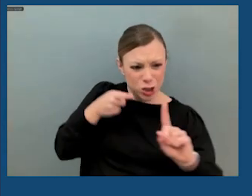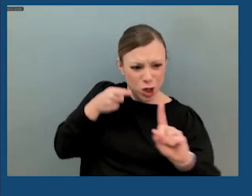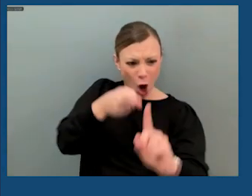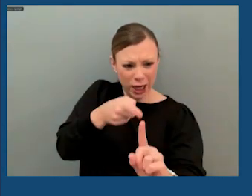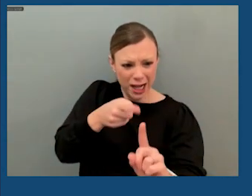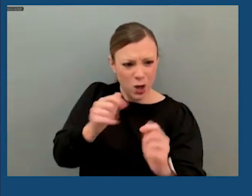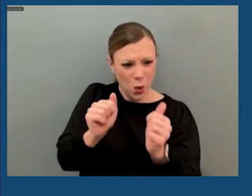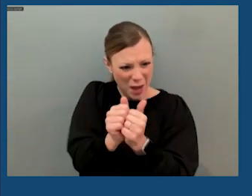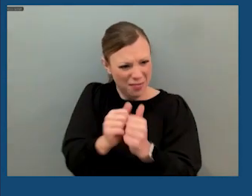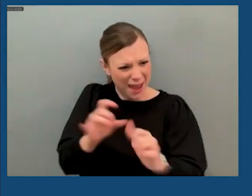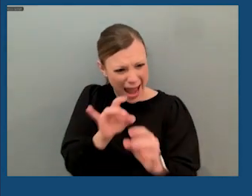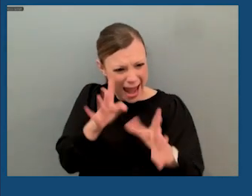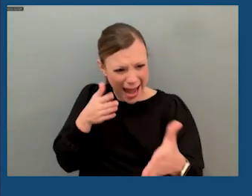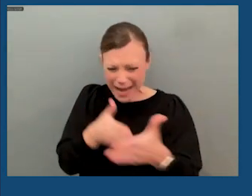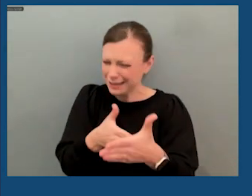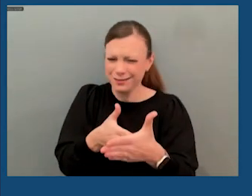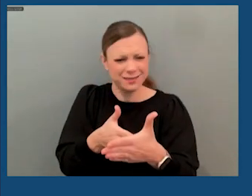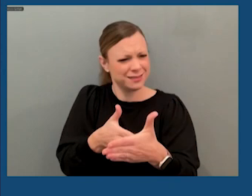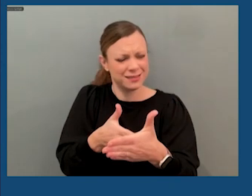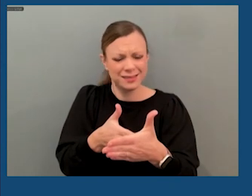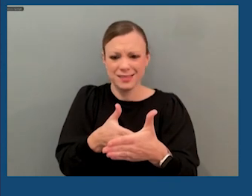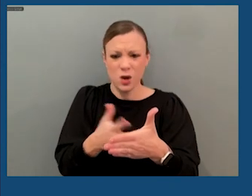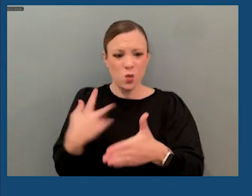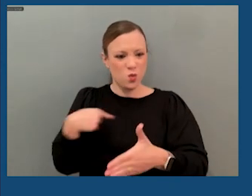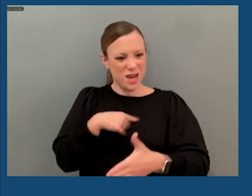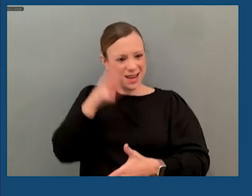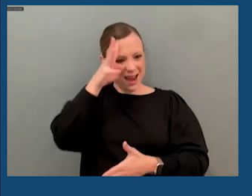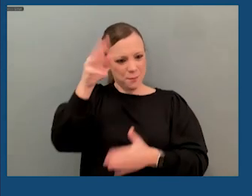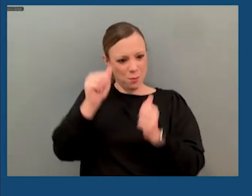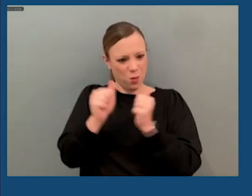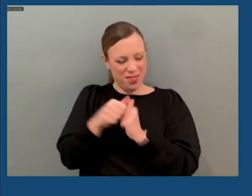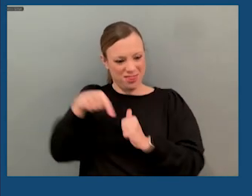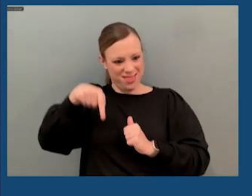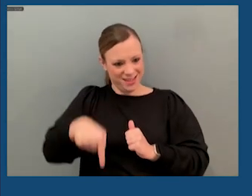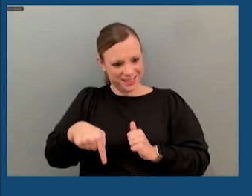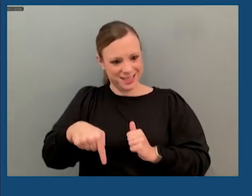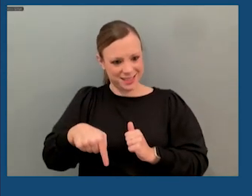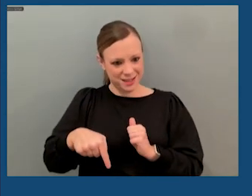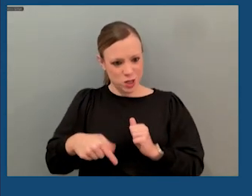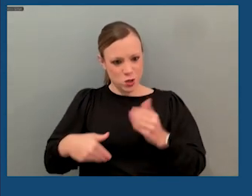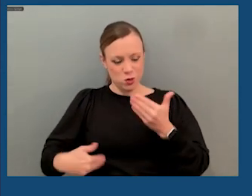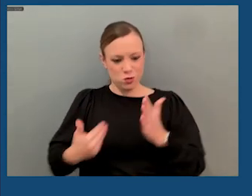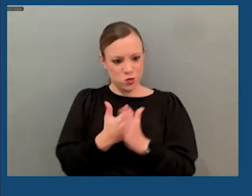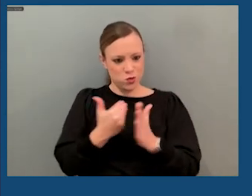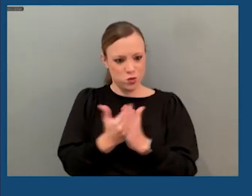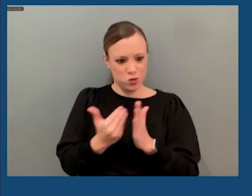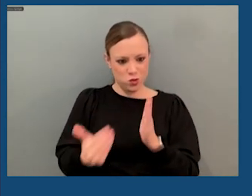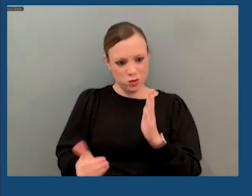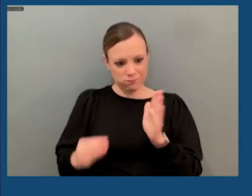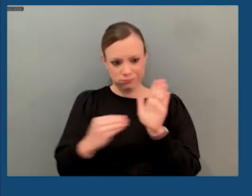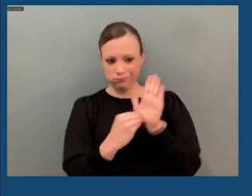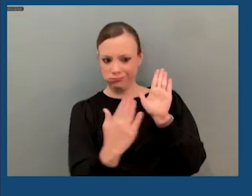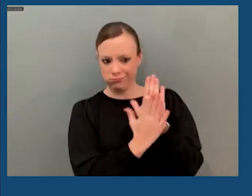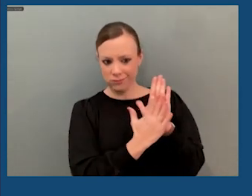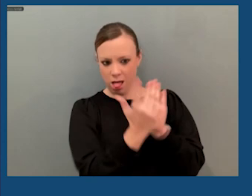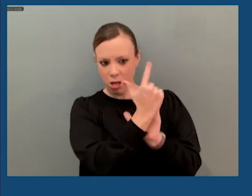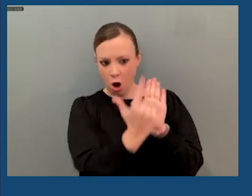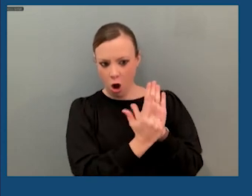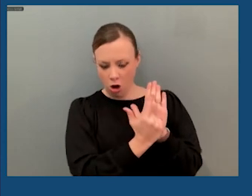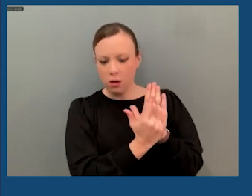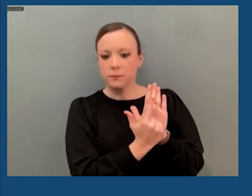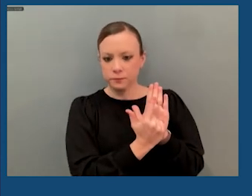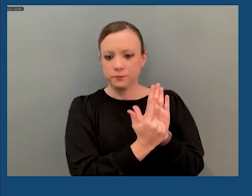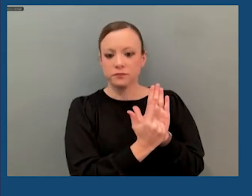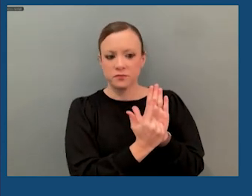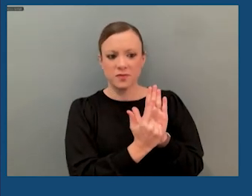up with this statute, and the time really is now. We are working day in and day out, not just here in Manhattan, but